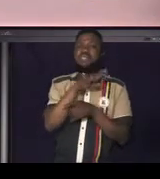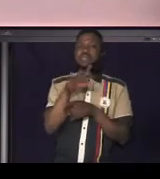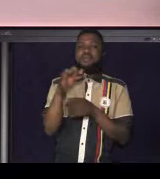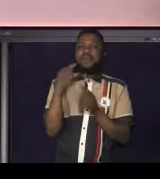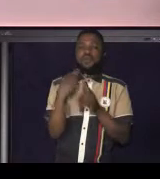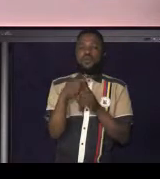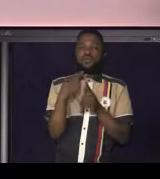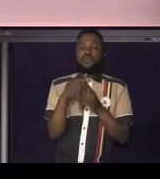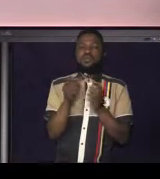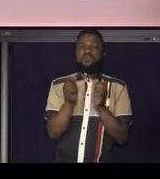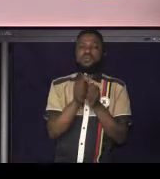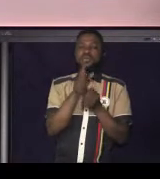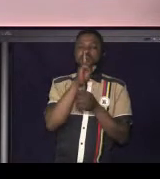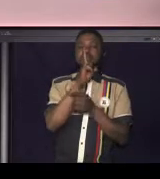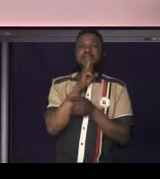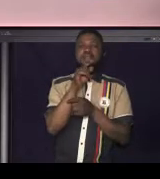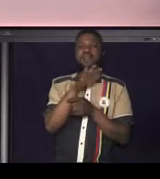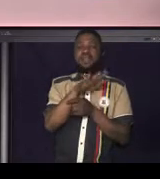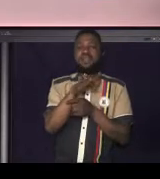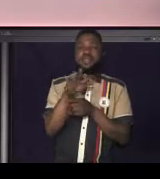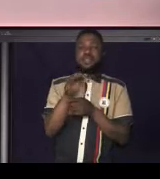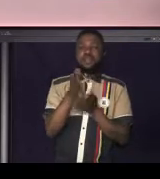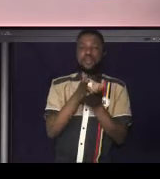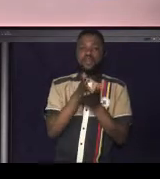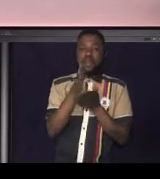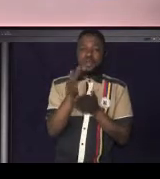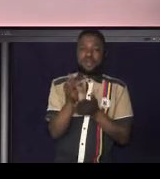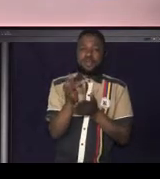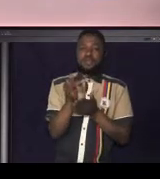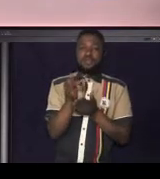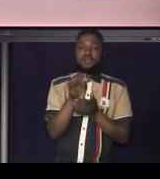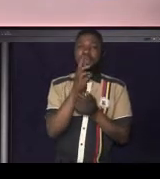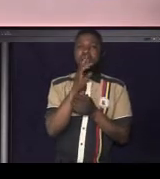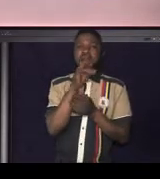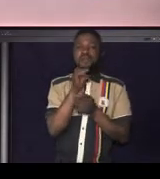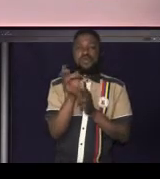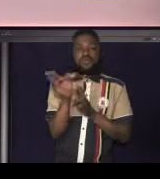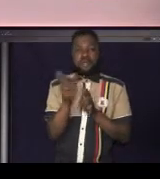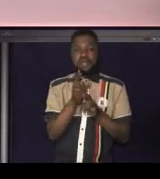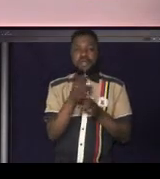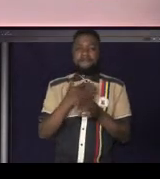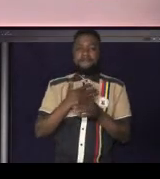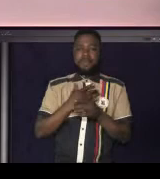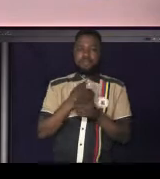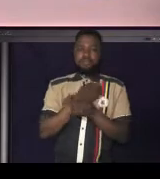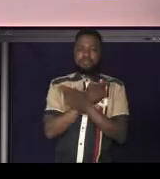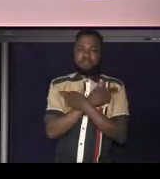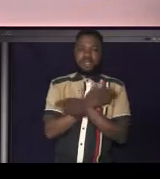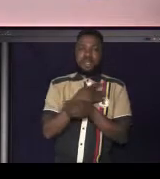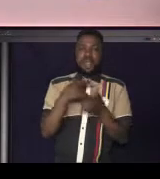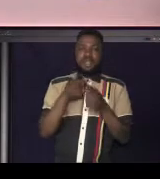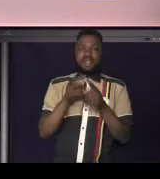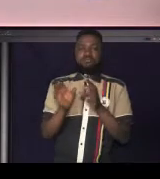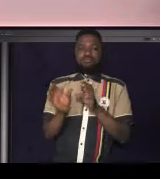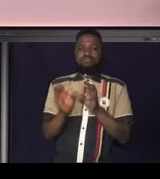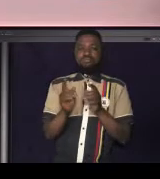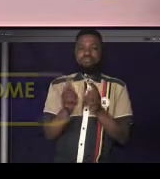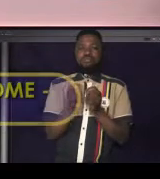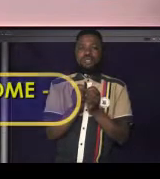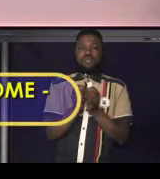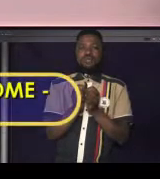spell words with silent letters correctly. Are you ready? Please sit up and let's do it